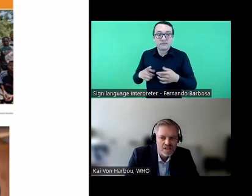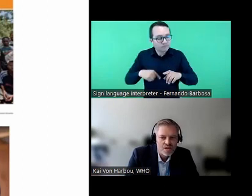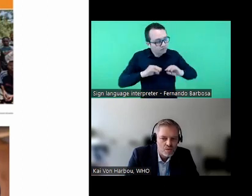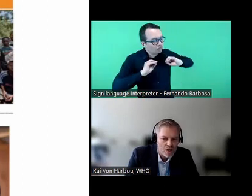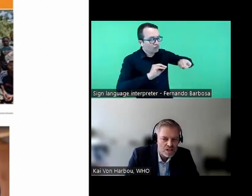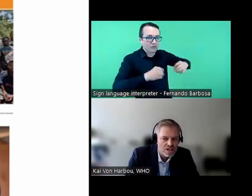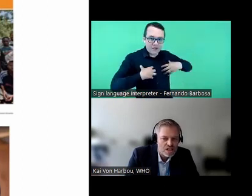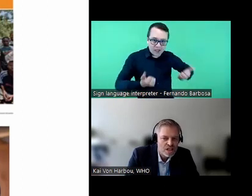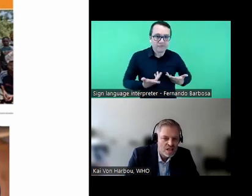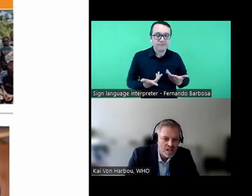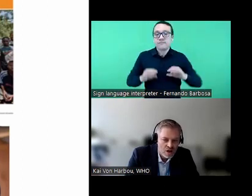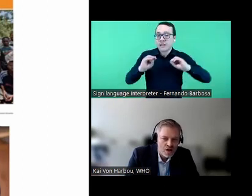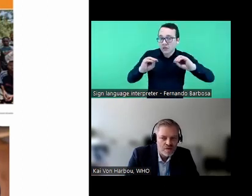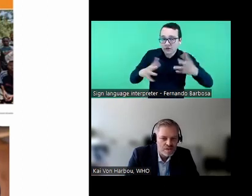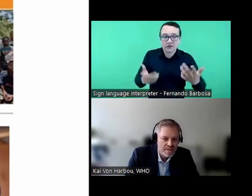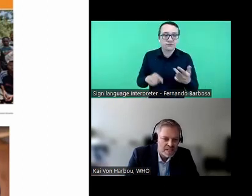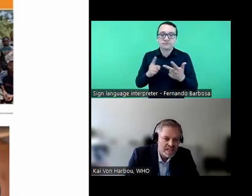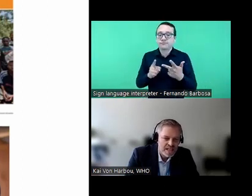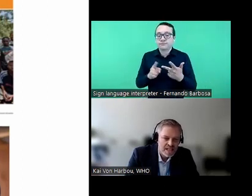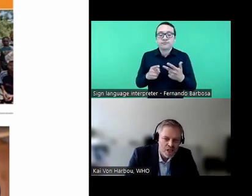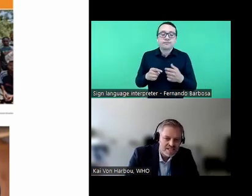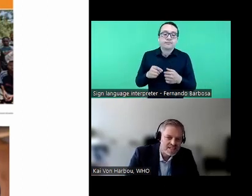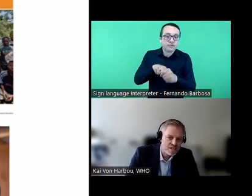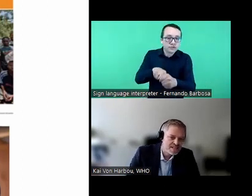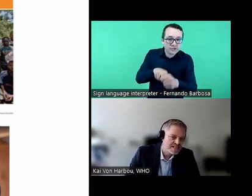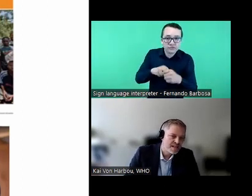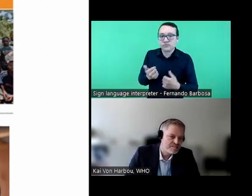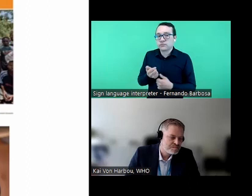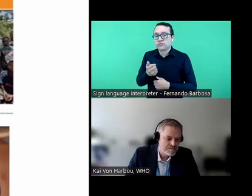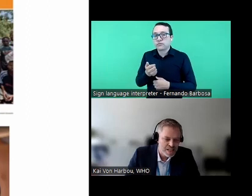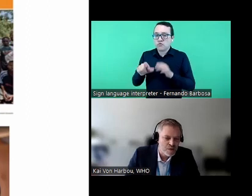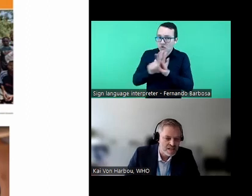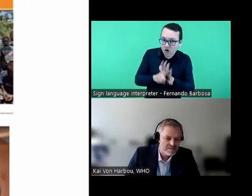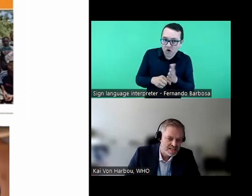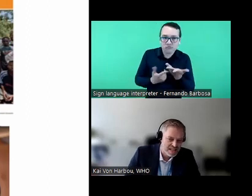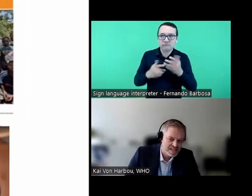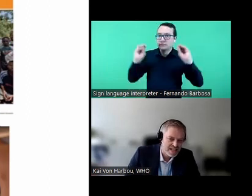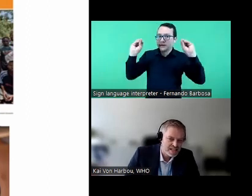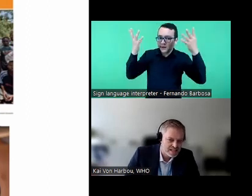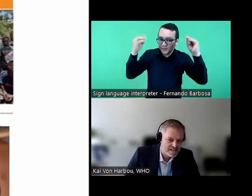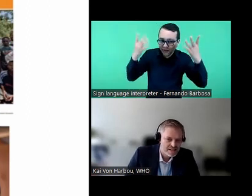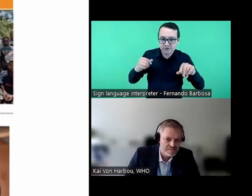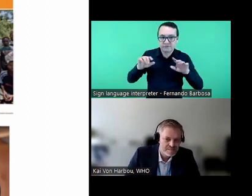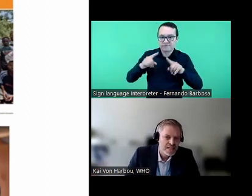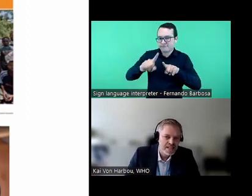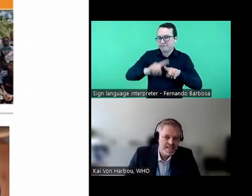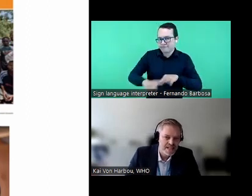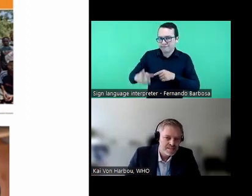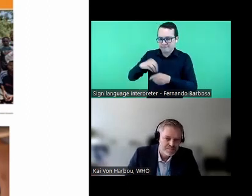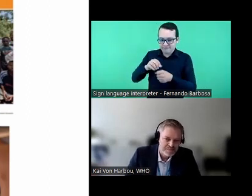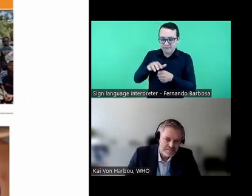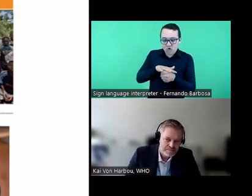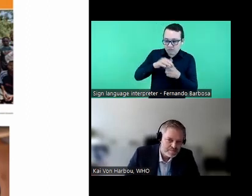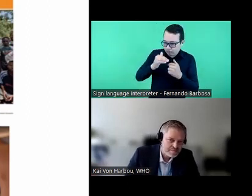transport, water, law enforcement, emergency services are much more evident than at the national level. Next